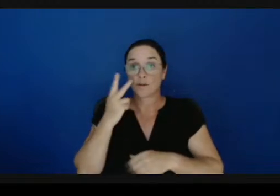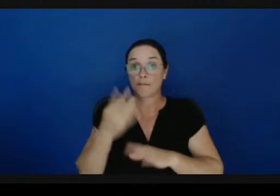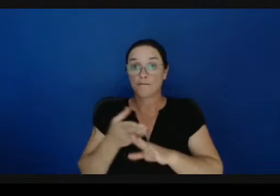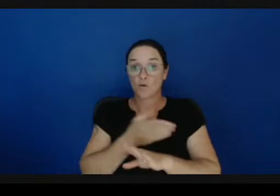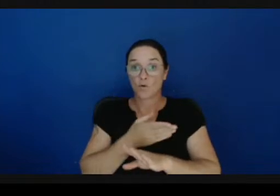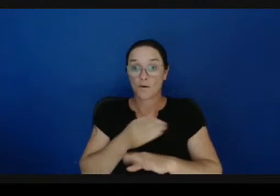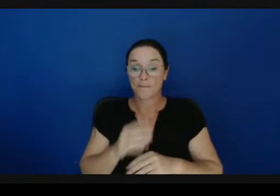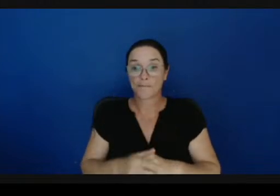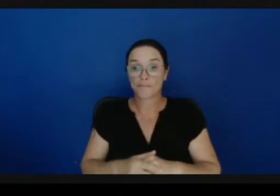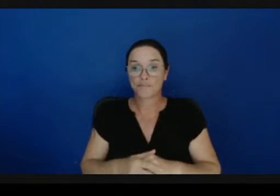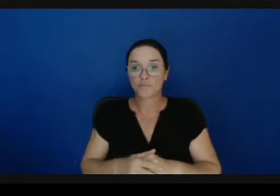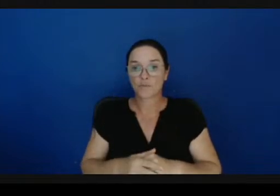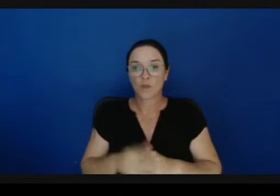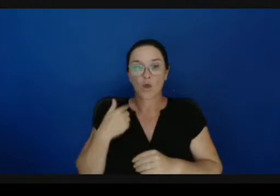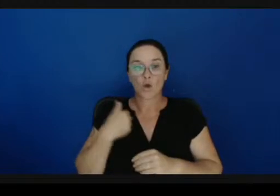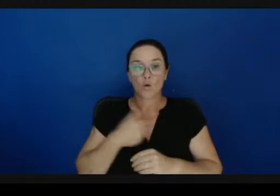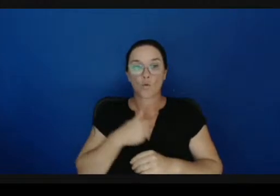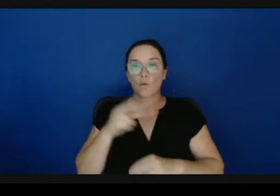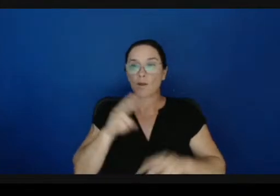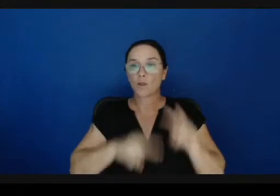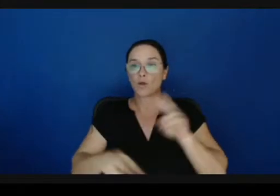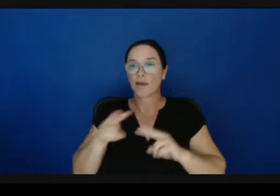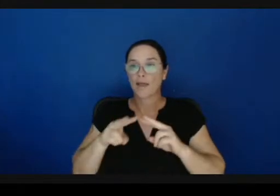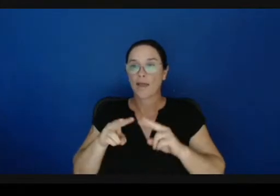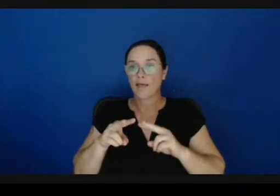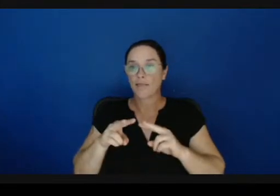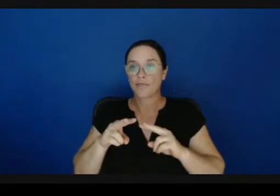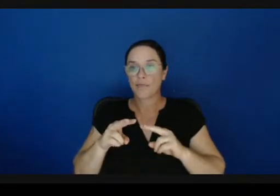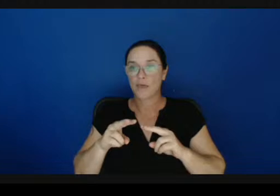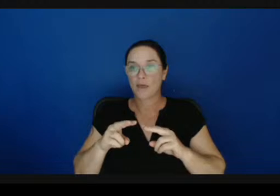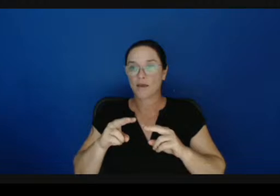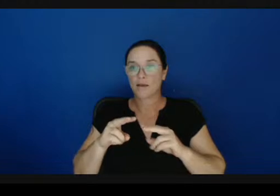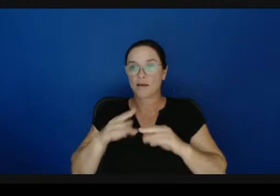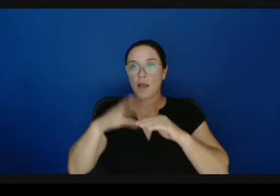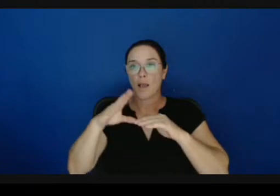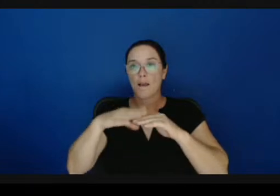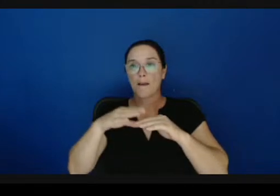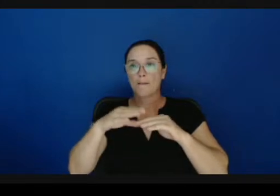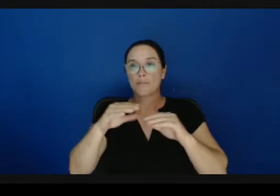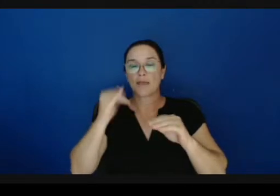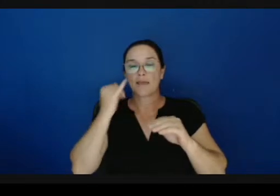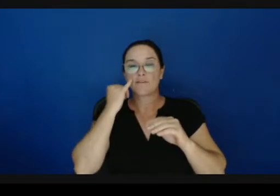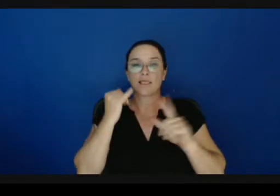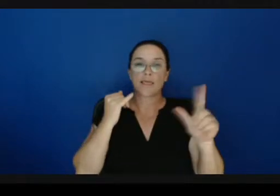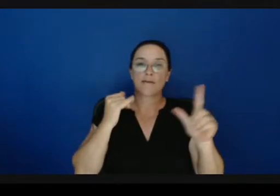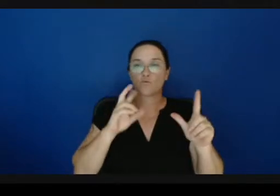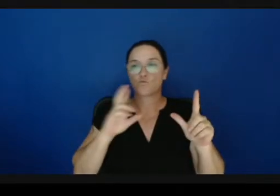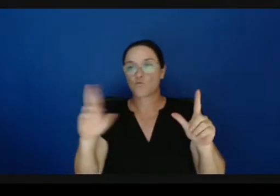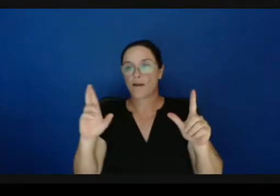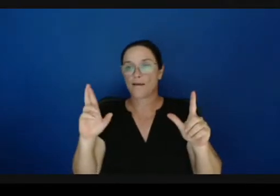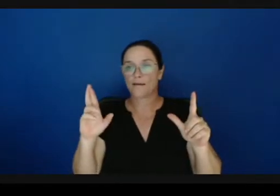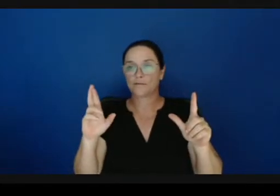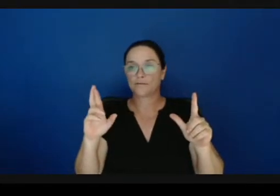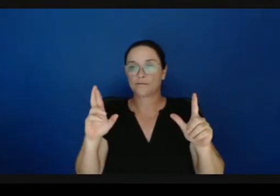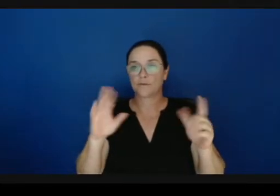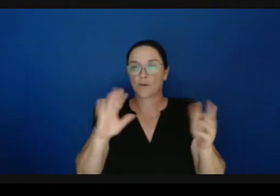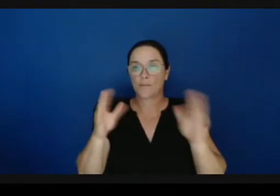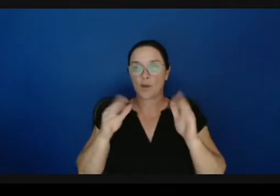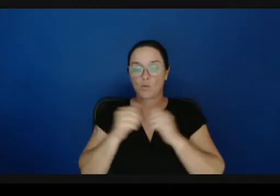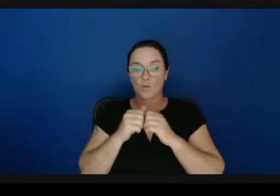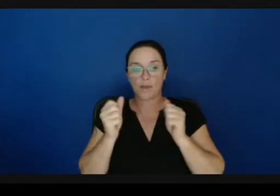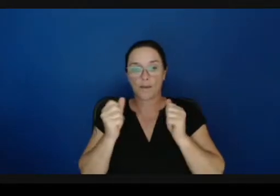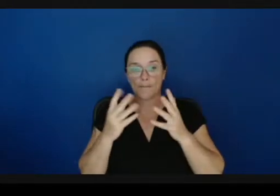before, we'll keep focusing on an upward component. We know things are moving left and right, depending which way they're pushed in relation to the reservoir, but really I want to know, are